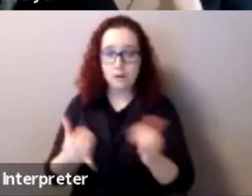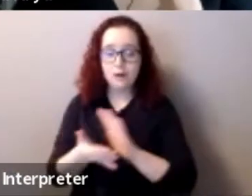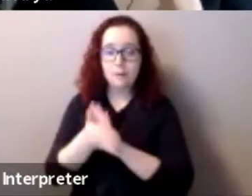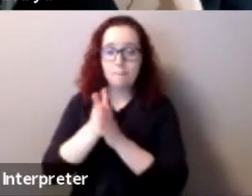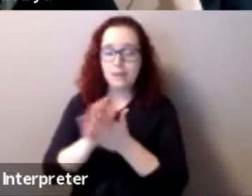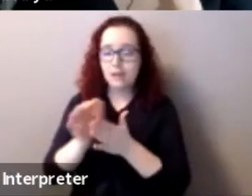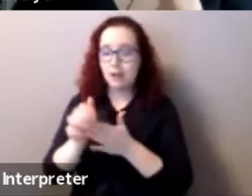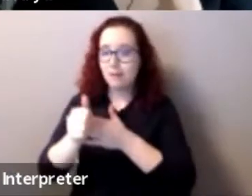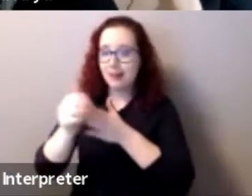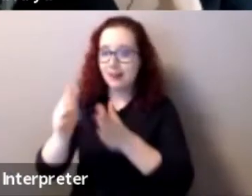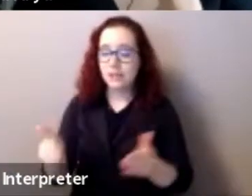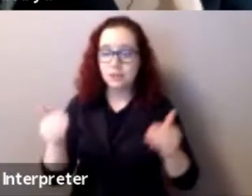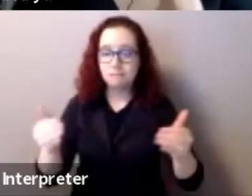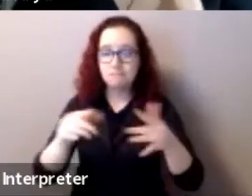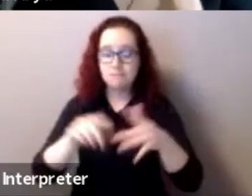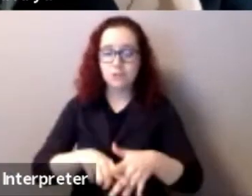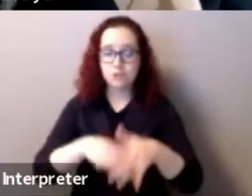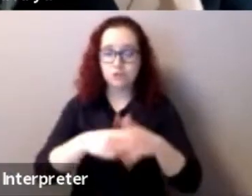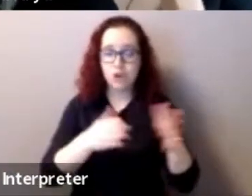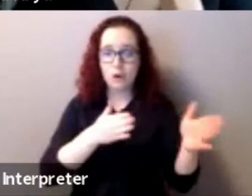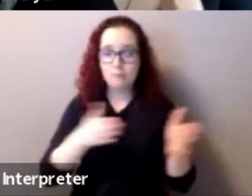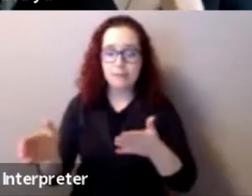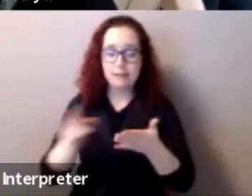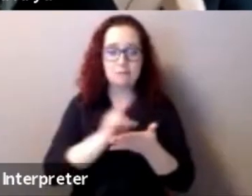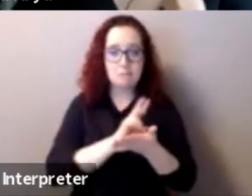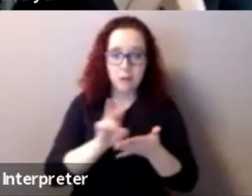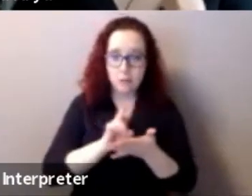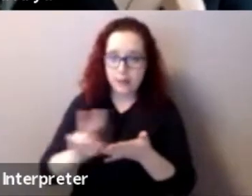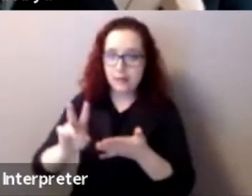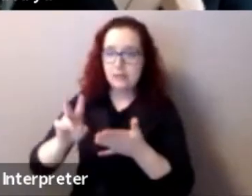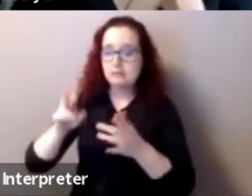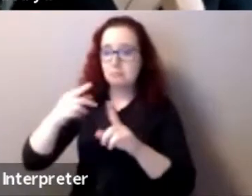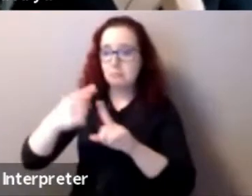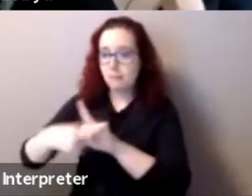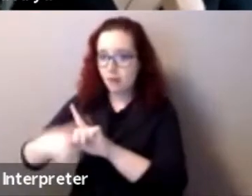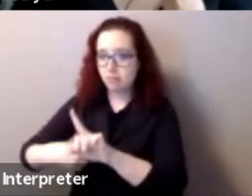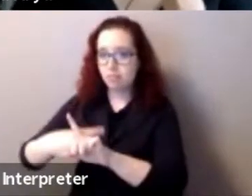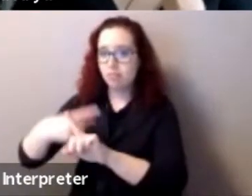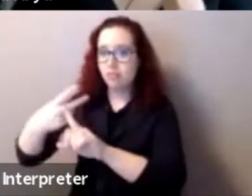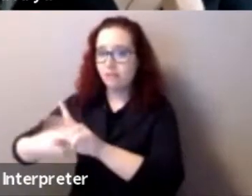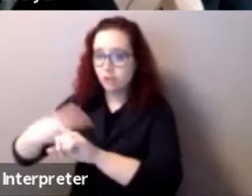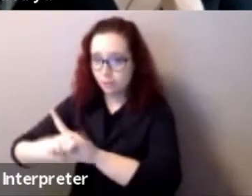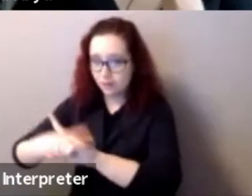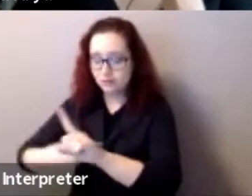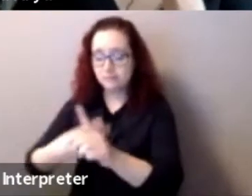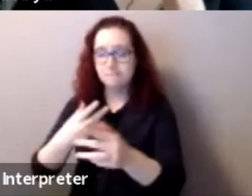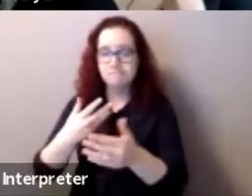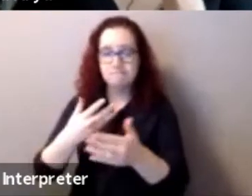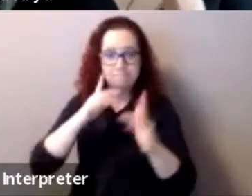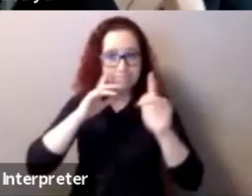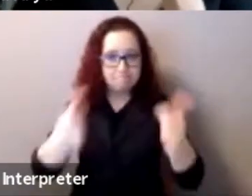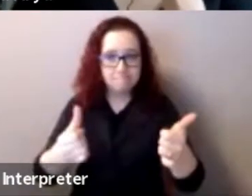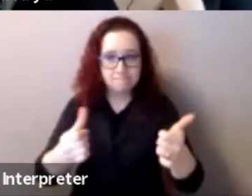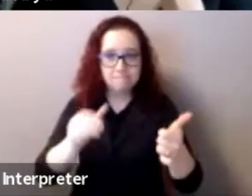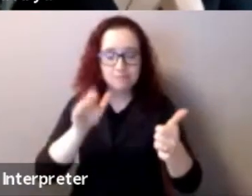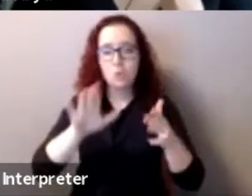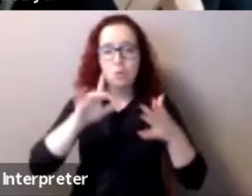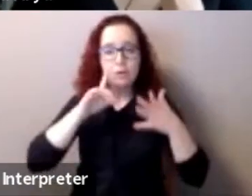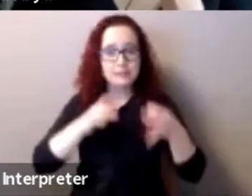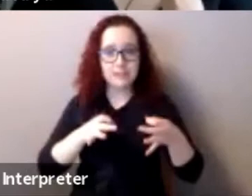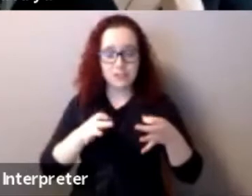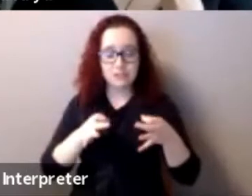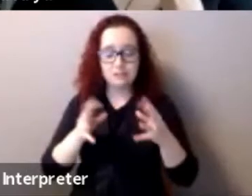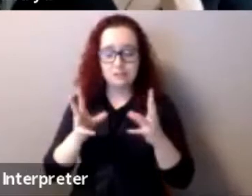start planning monthly, bi-weekly, bi-monthly, whatever it is, whatever media you get to